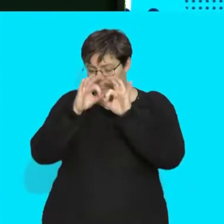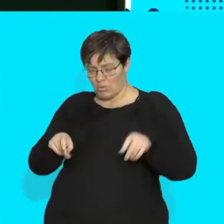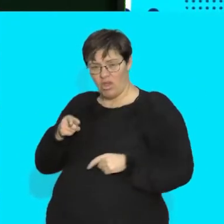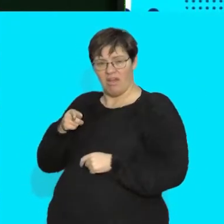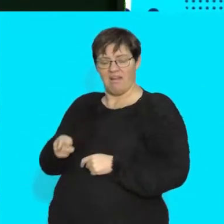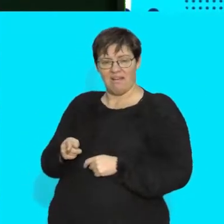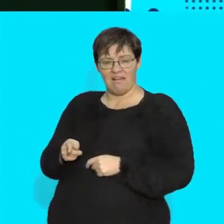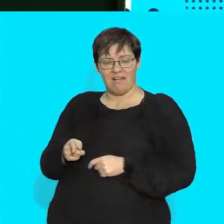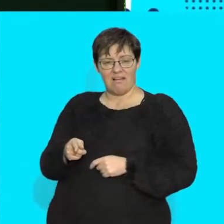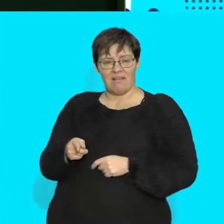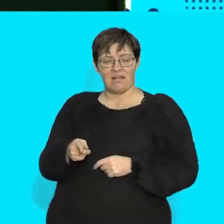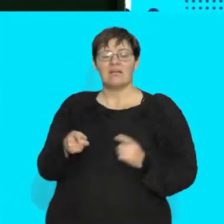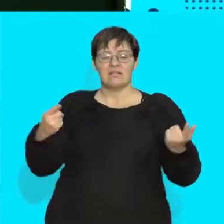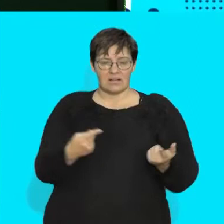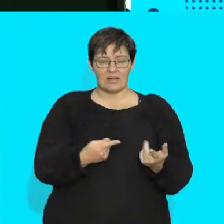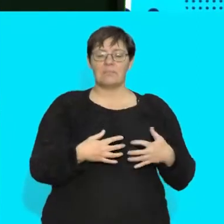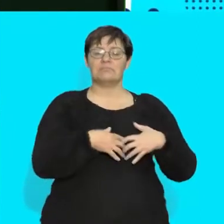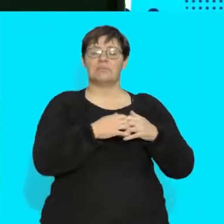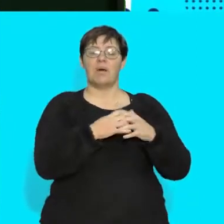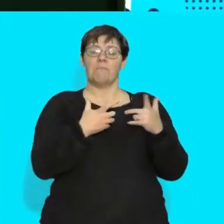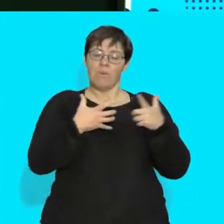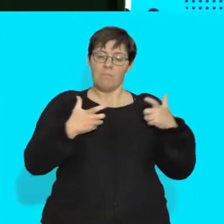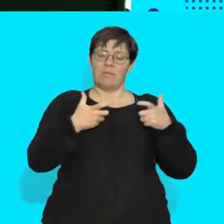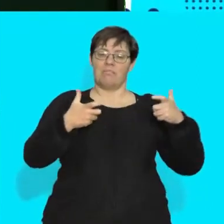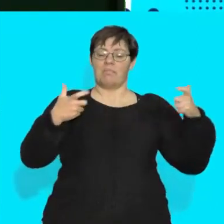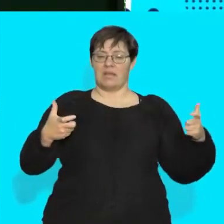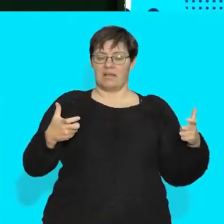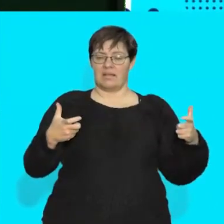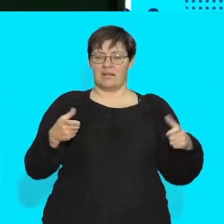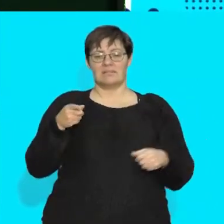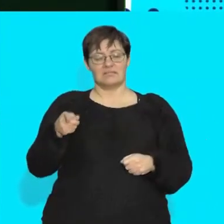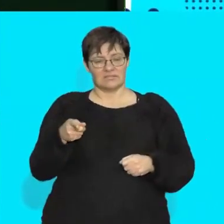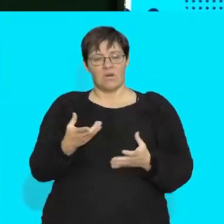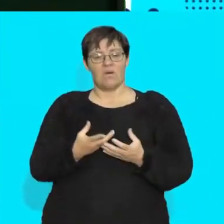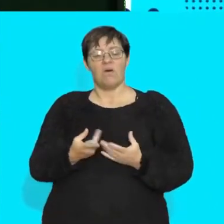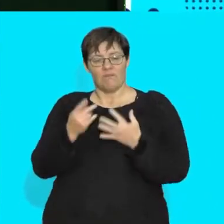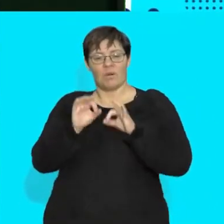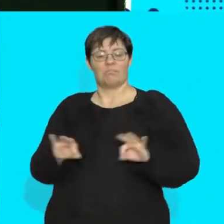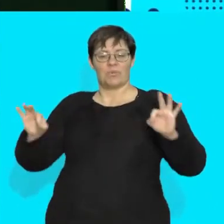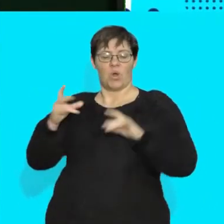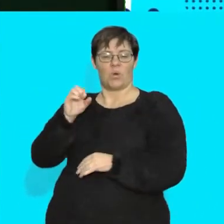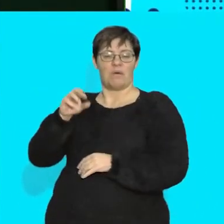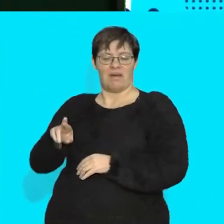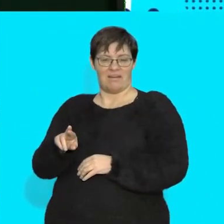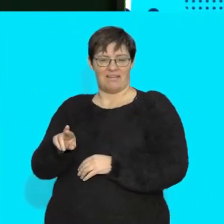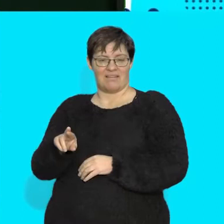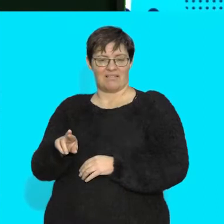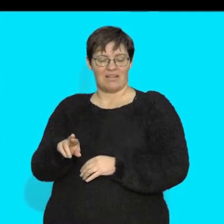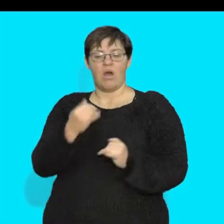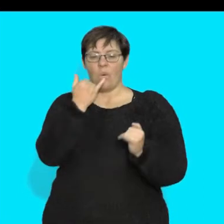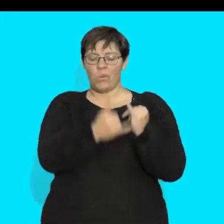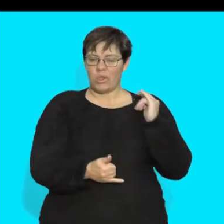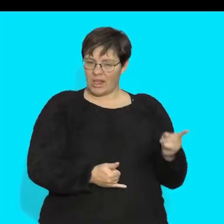copper on the one side, pure copper on the other side, and you're getting a bigger and bigger volume of pure